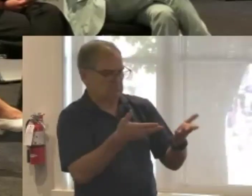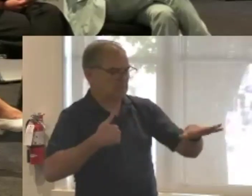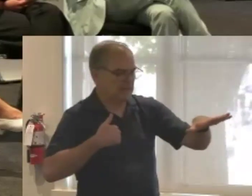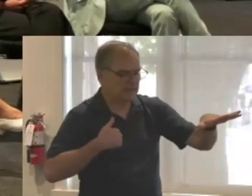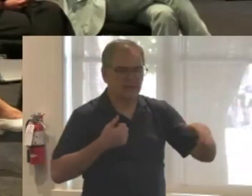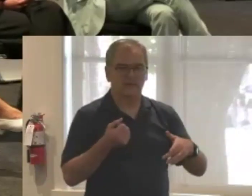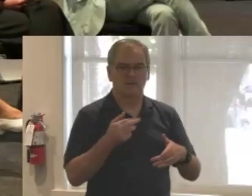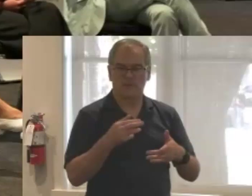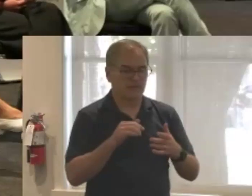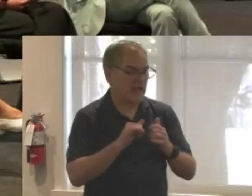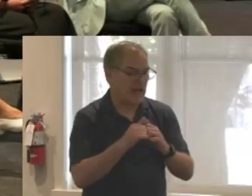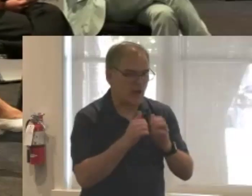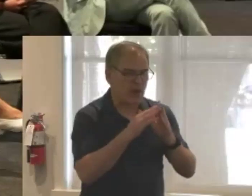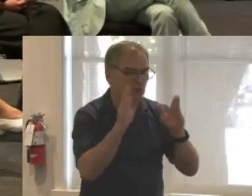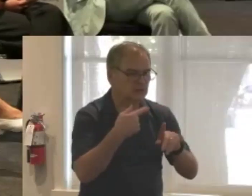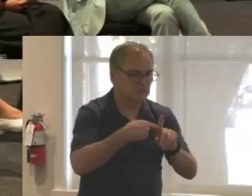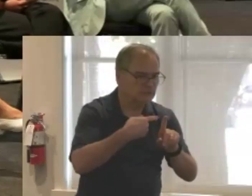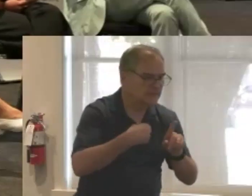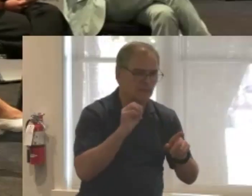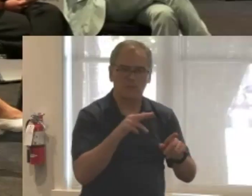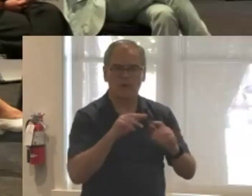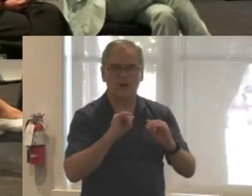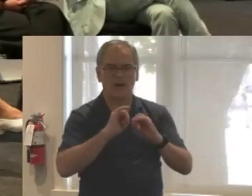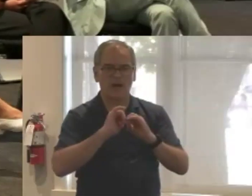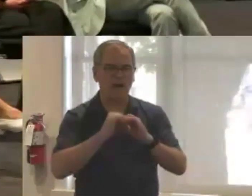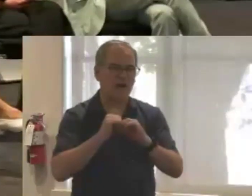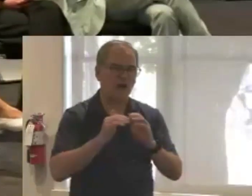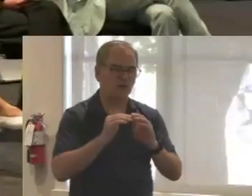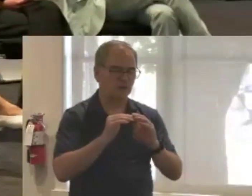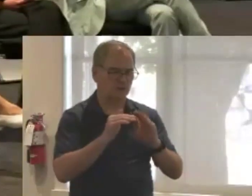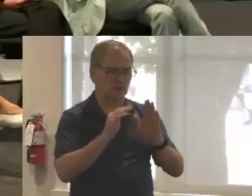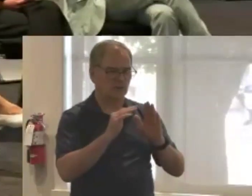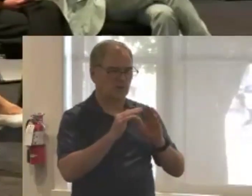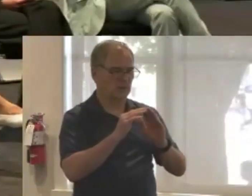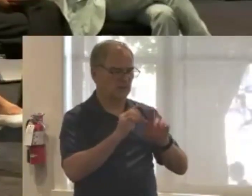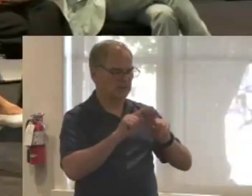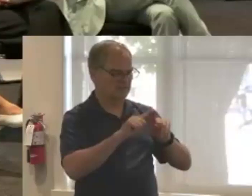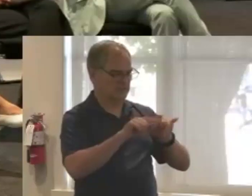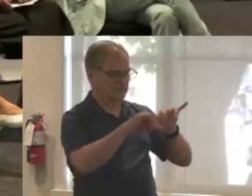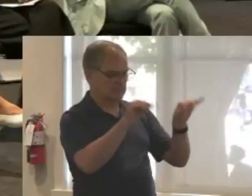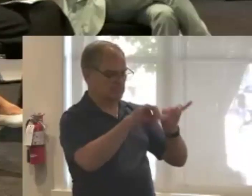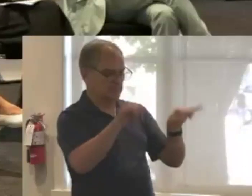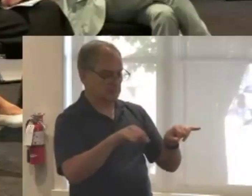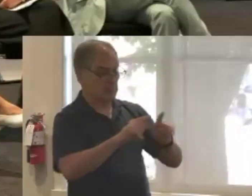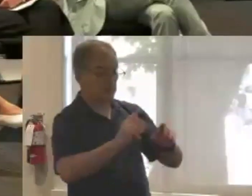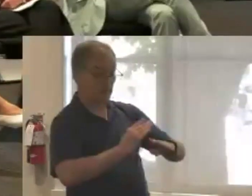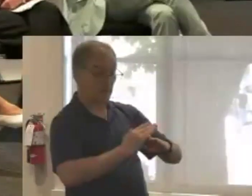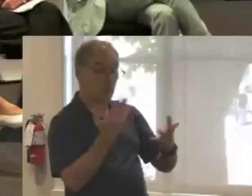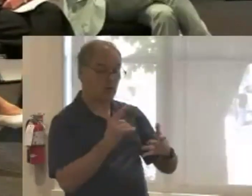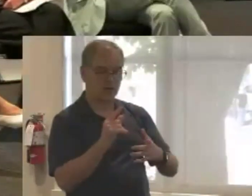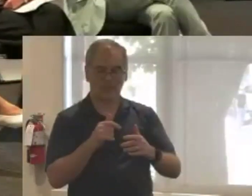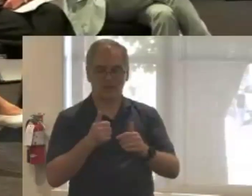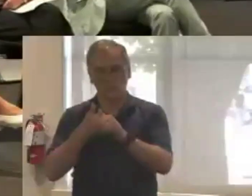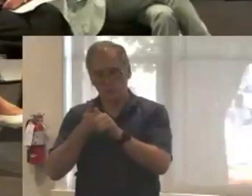and also how to navigate the systems with their kind of like sexuality and gender identity. Many of them, they have to